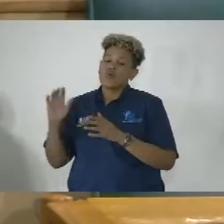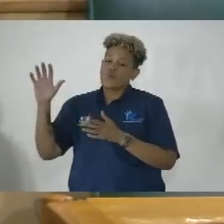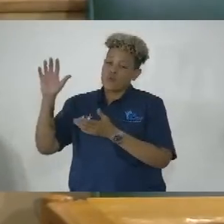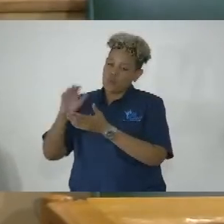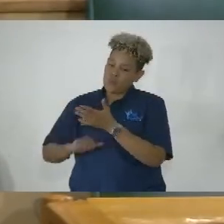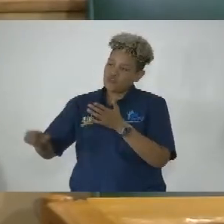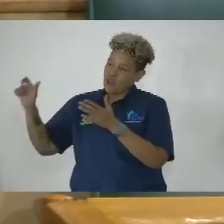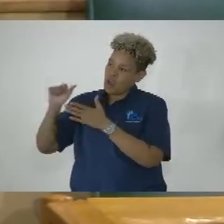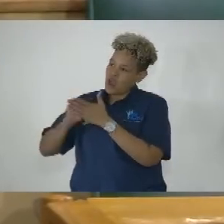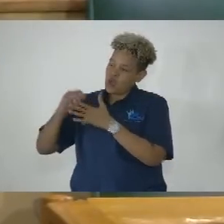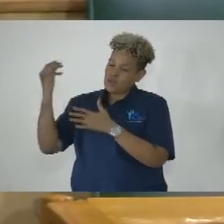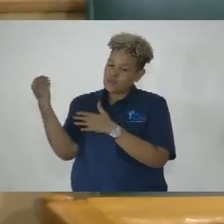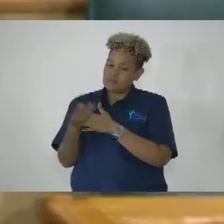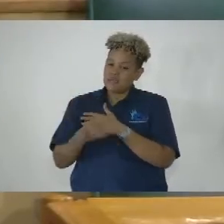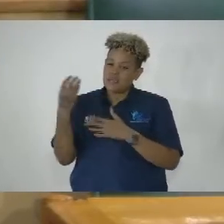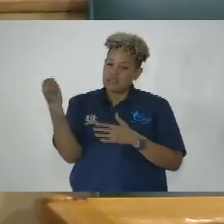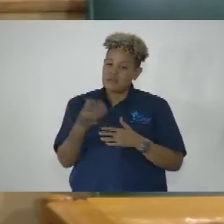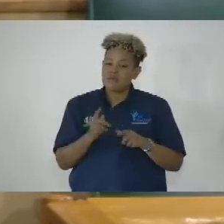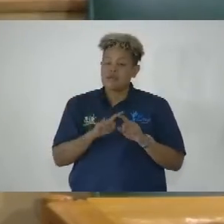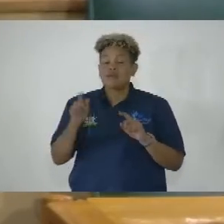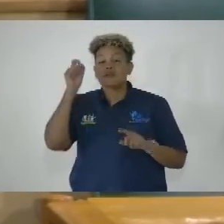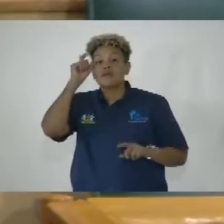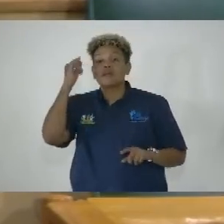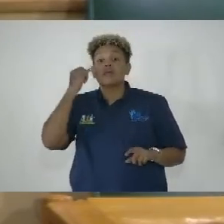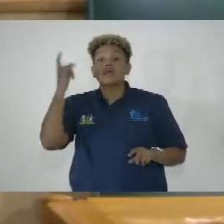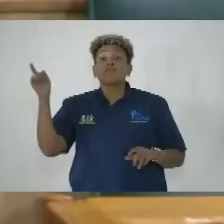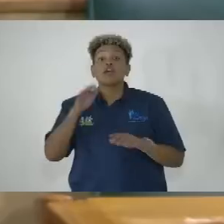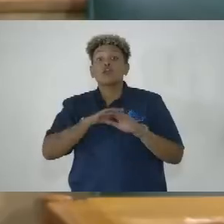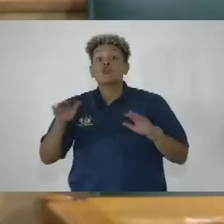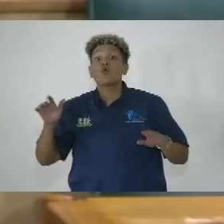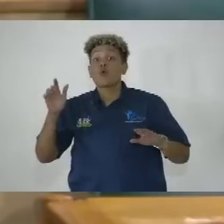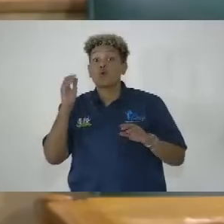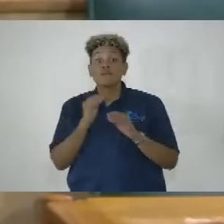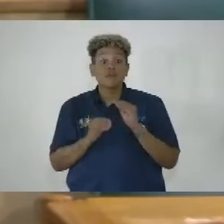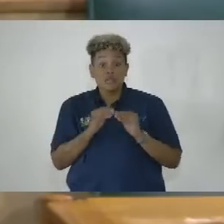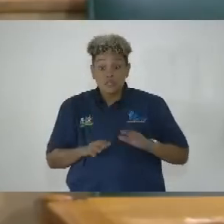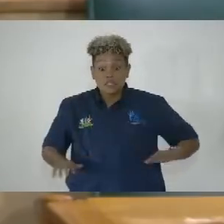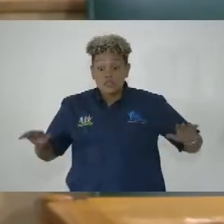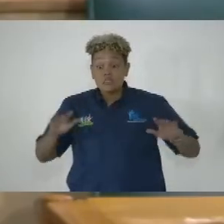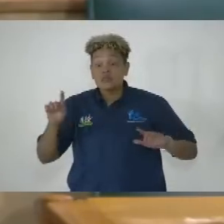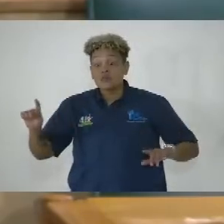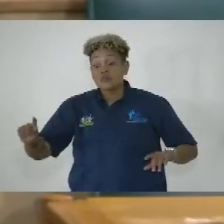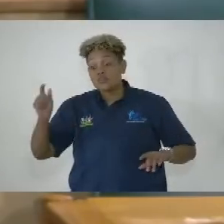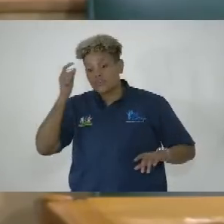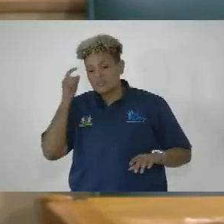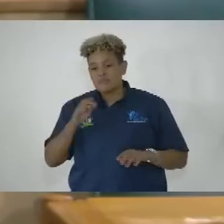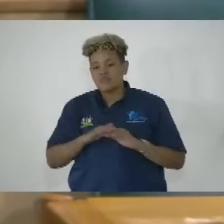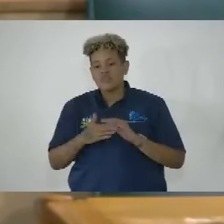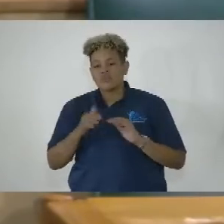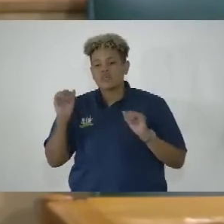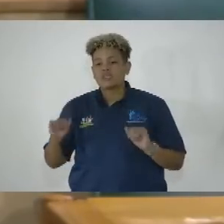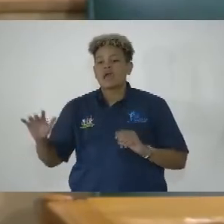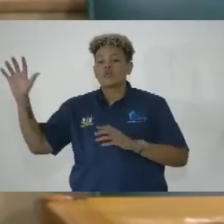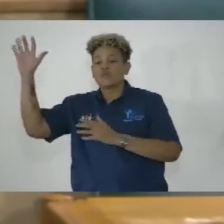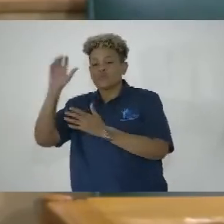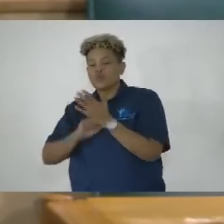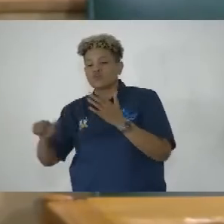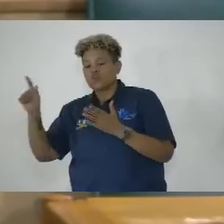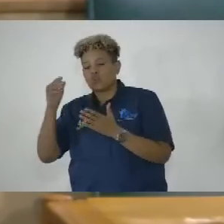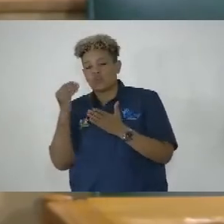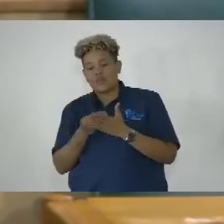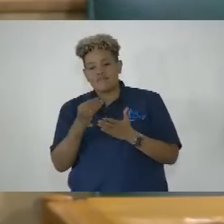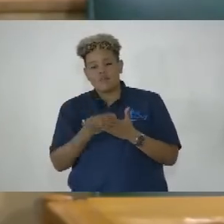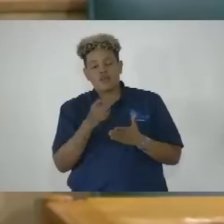do the rehabilitation. However, if they don't do the rehabilitation, then the government of Jamaica can withdraw those funds